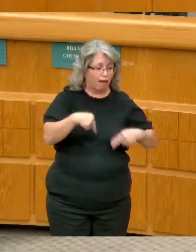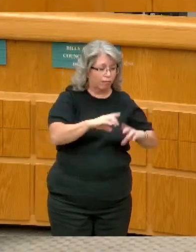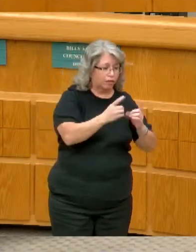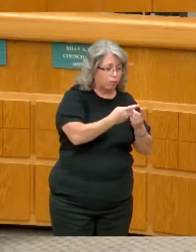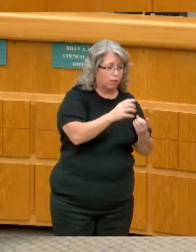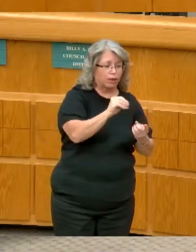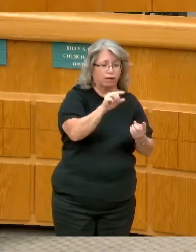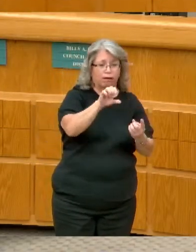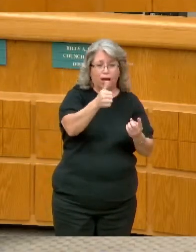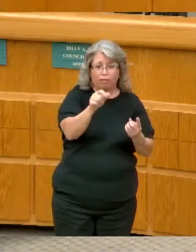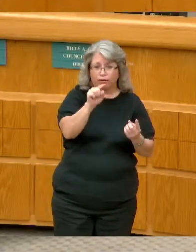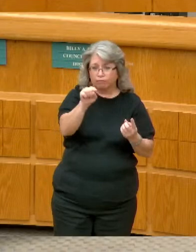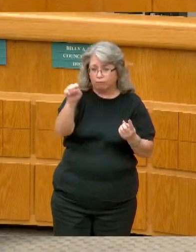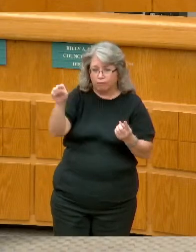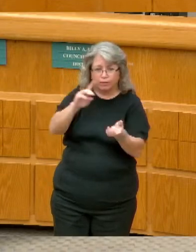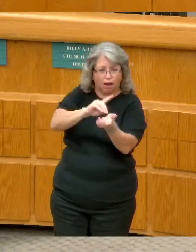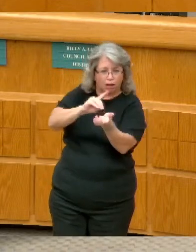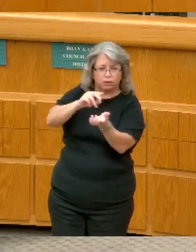is